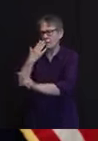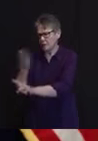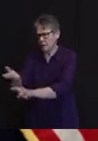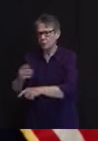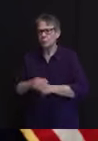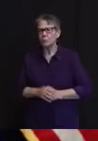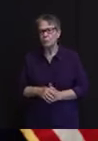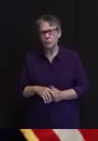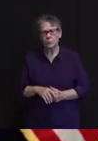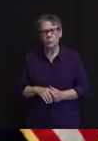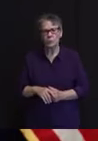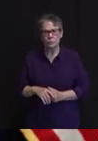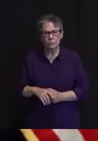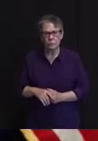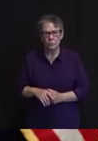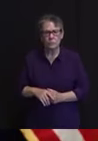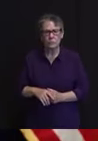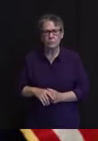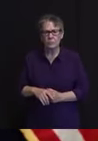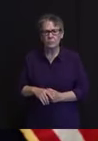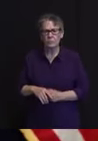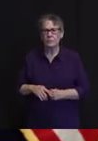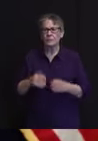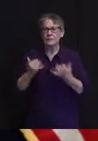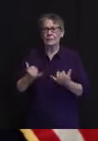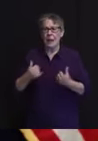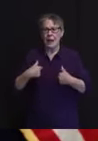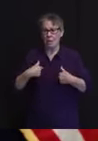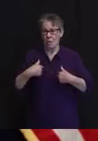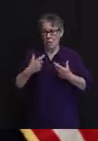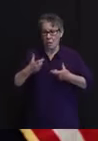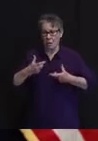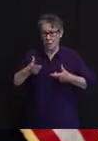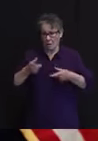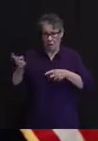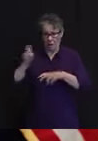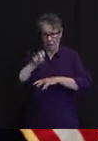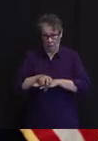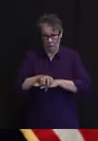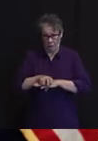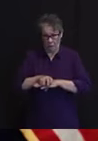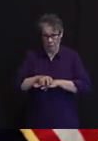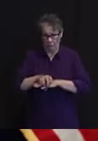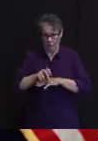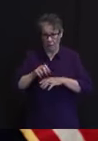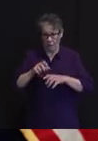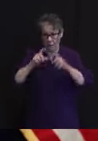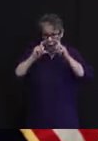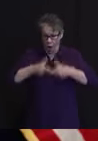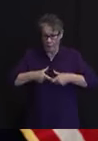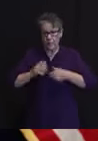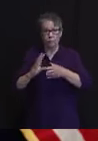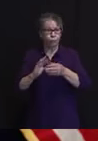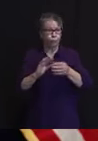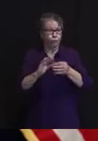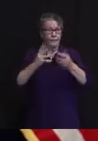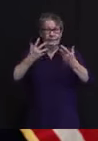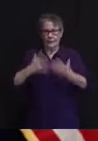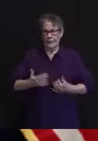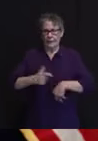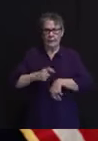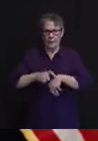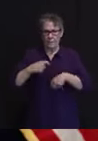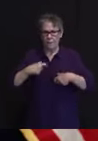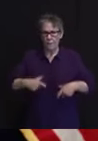in our press conference so you can understand what we're saying. So please, everybody, put something on your face. As literally,